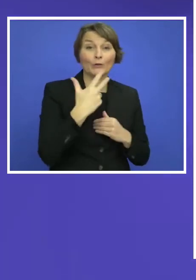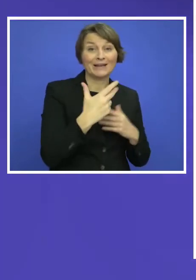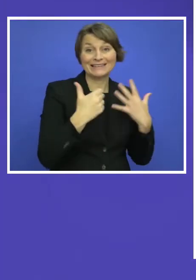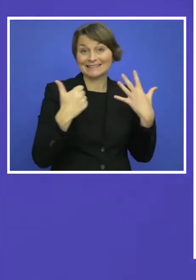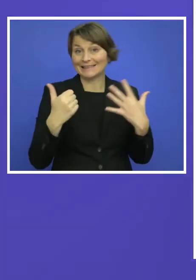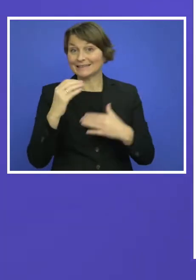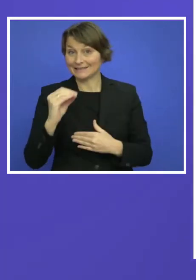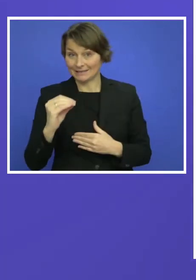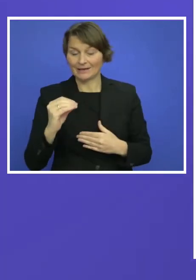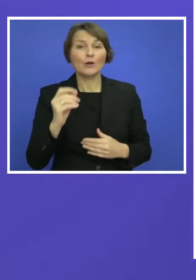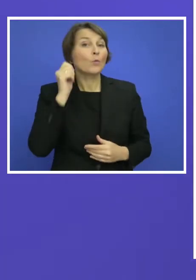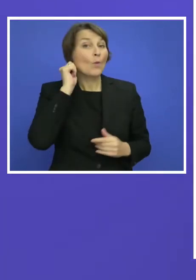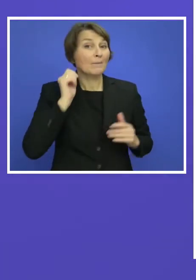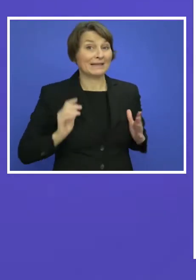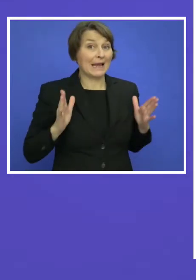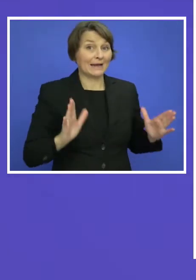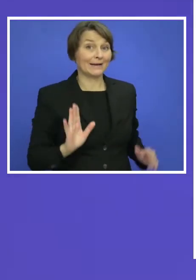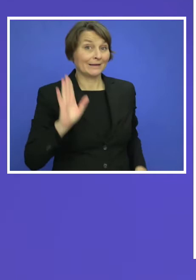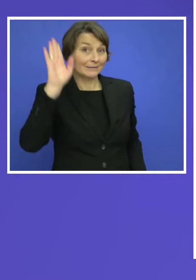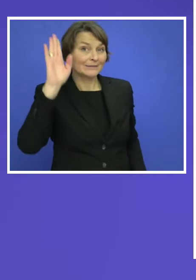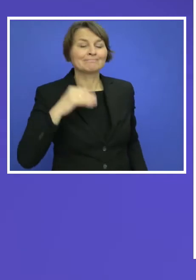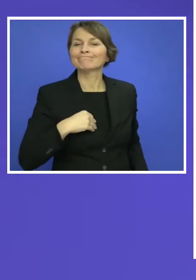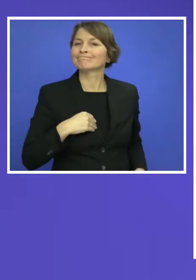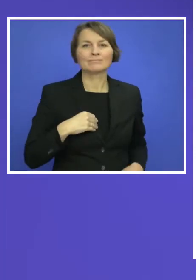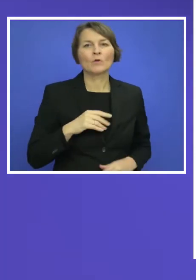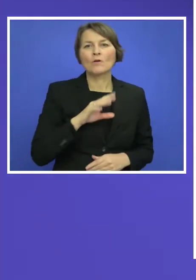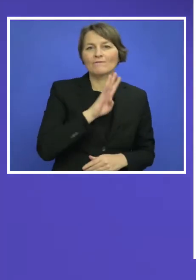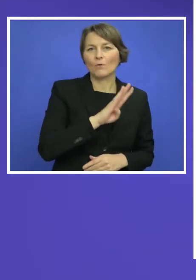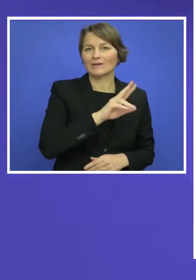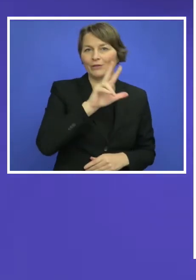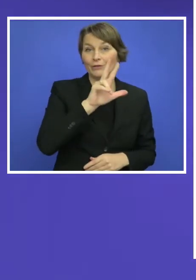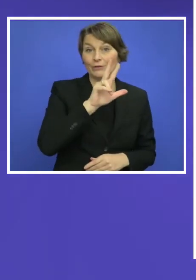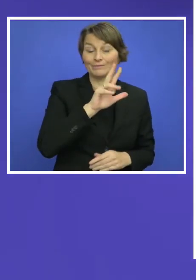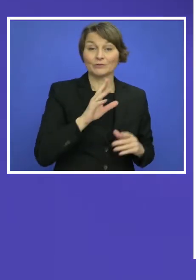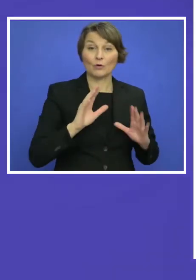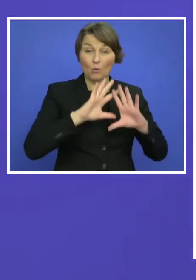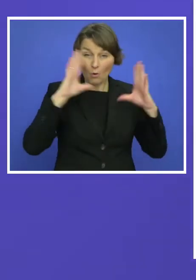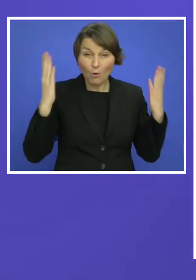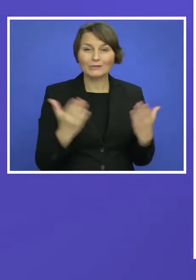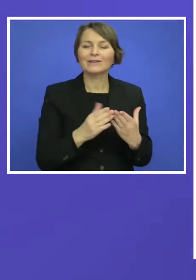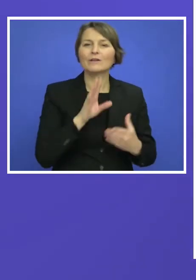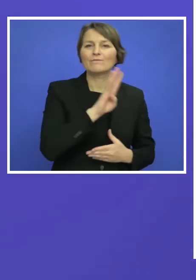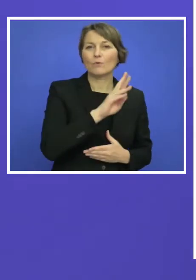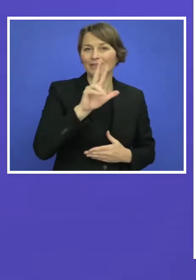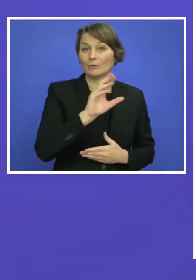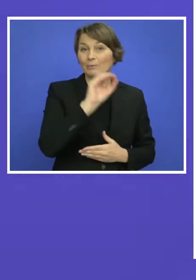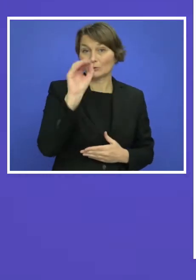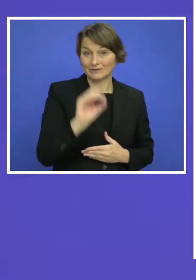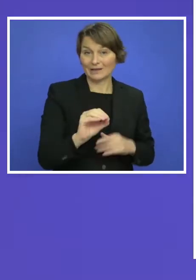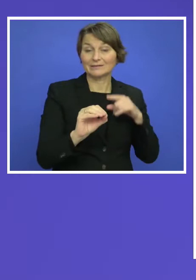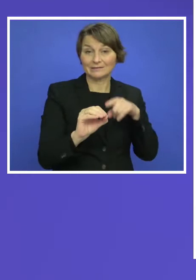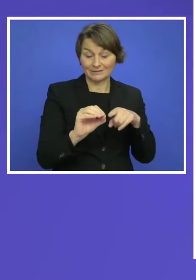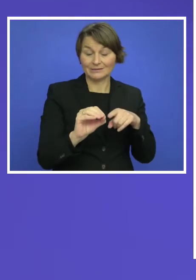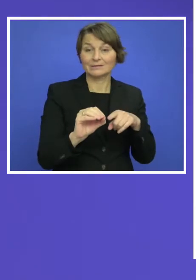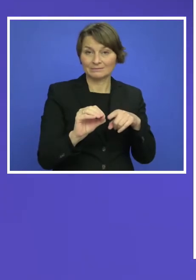candidates. Unfortunately, 43% of the 360 female candidates who had taken such a decision have